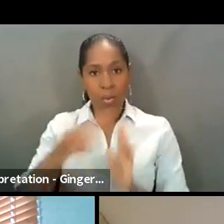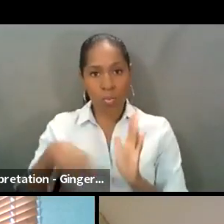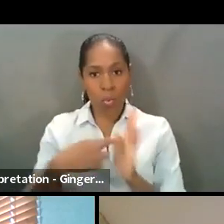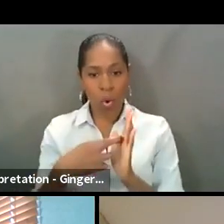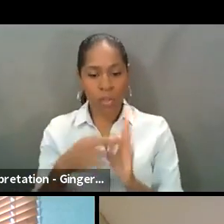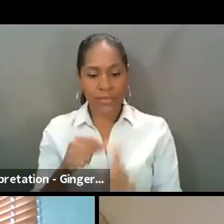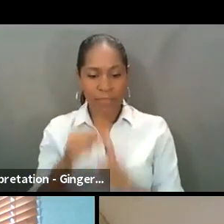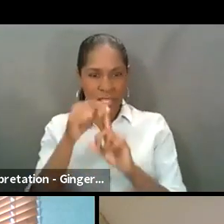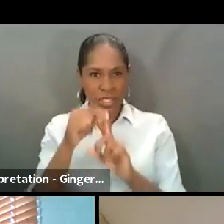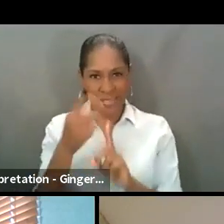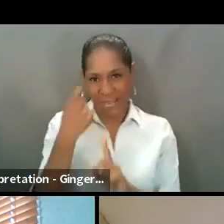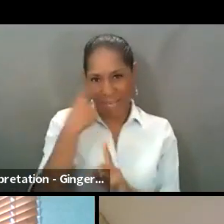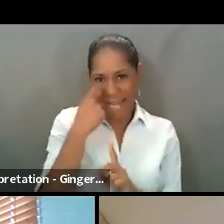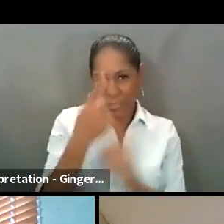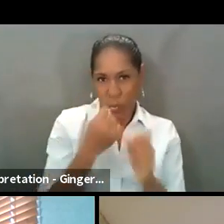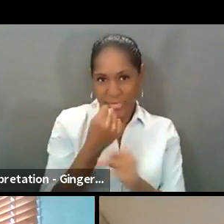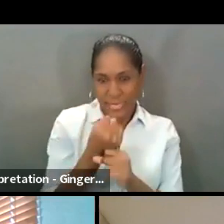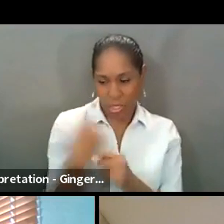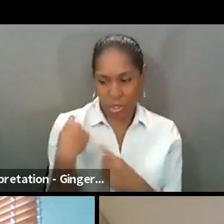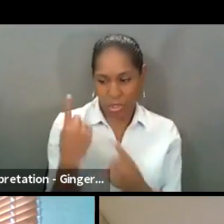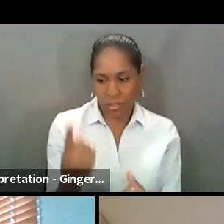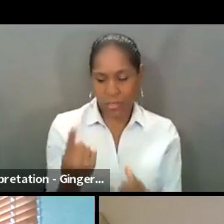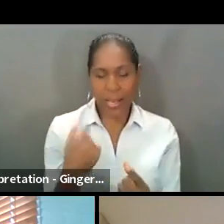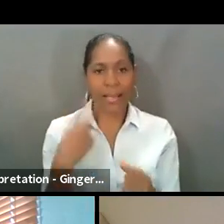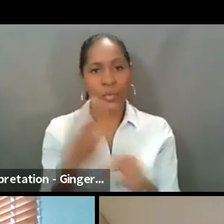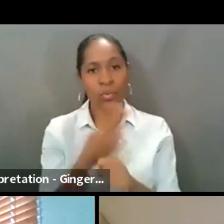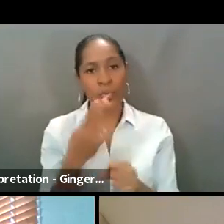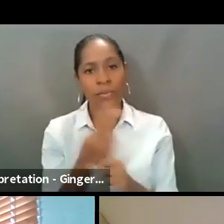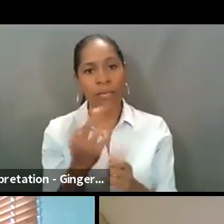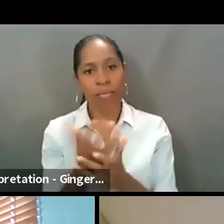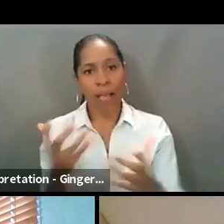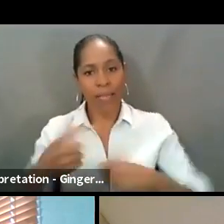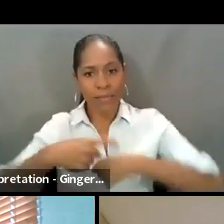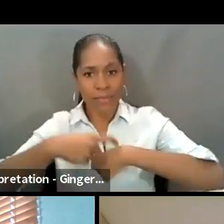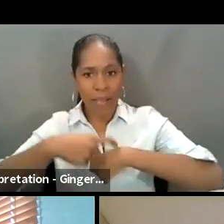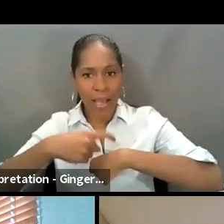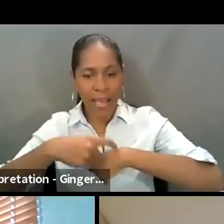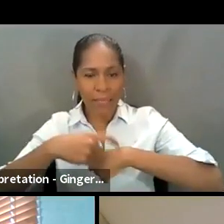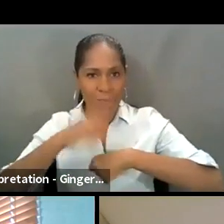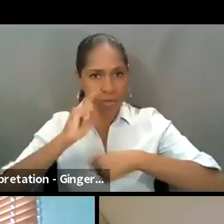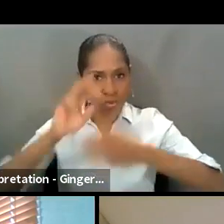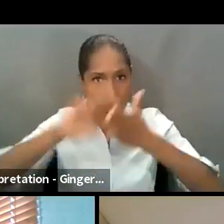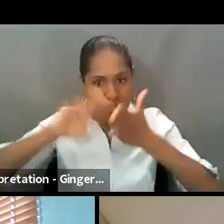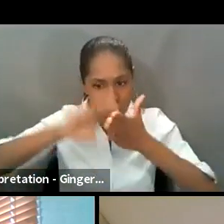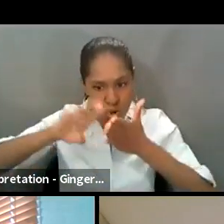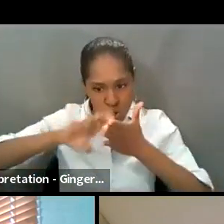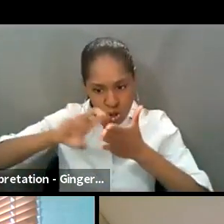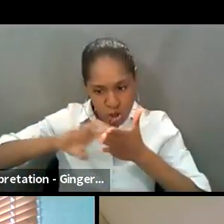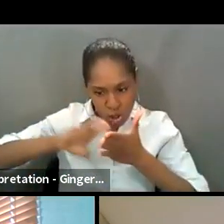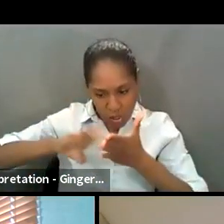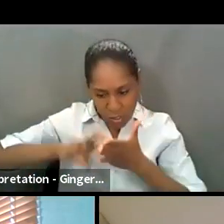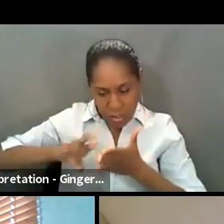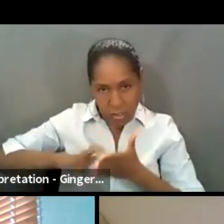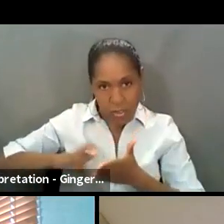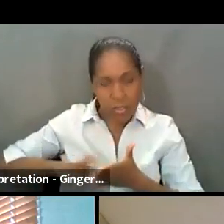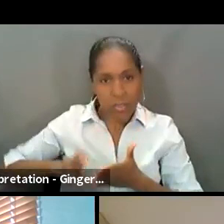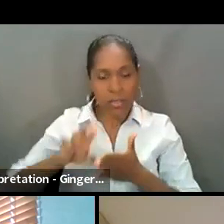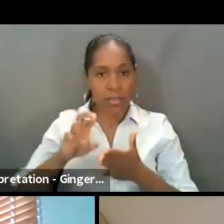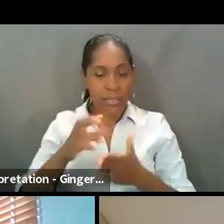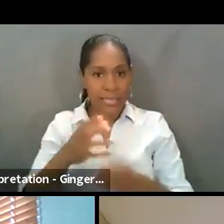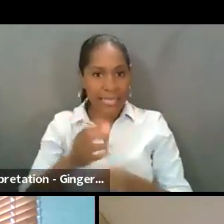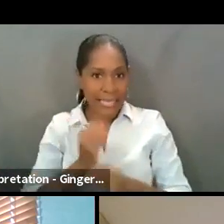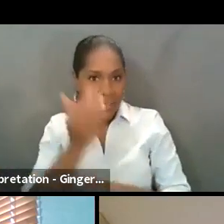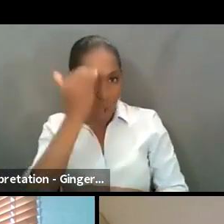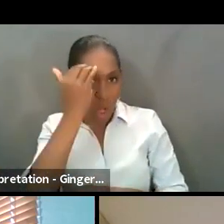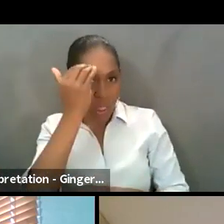role, especially during this past year, I've spent a lot of time doing the research, getting that knowledge so that when I am practicing